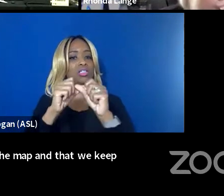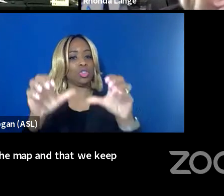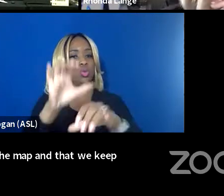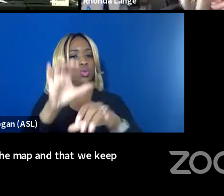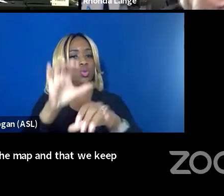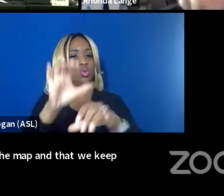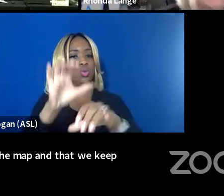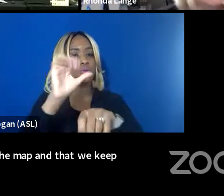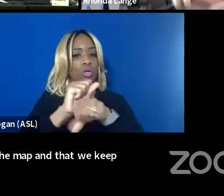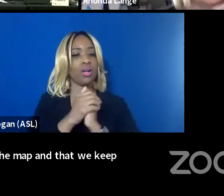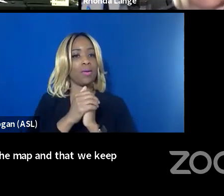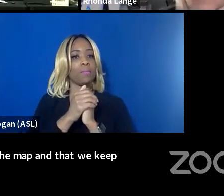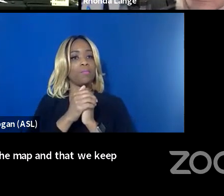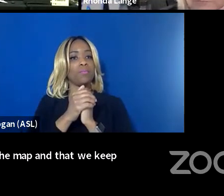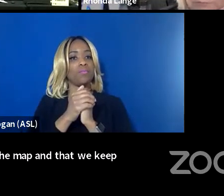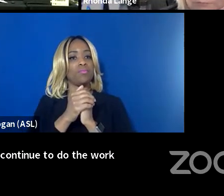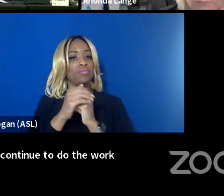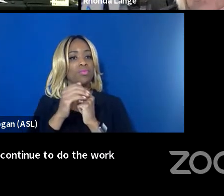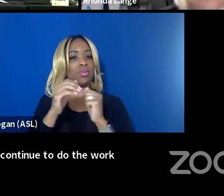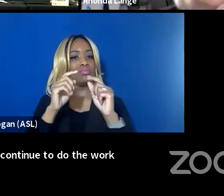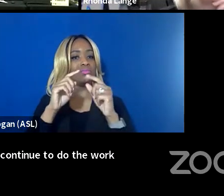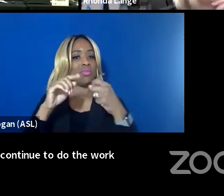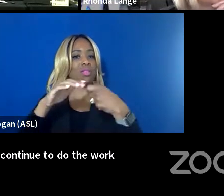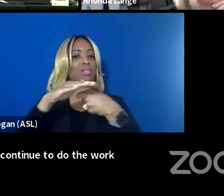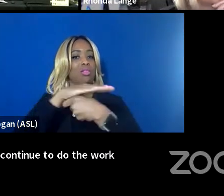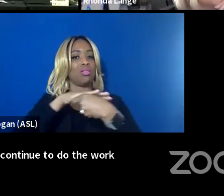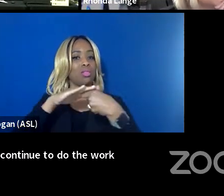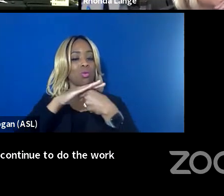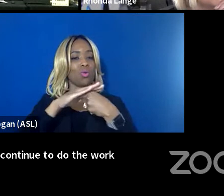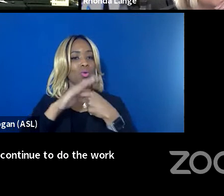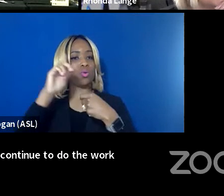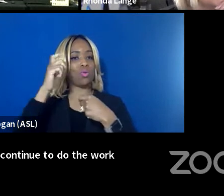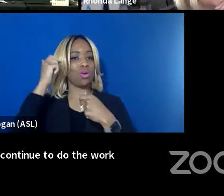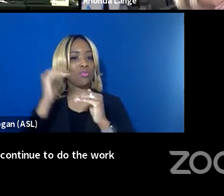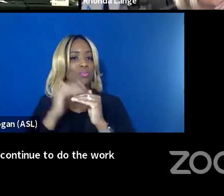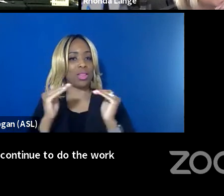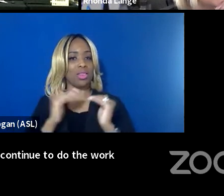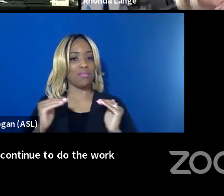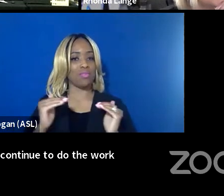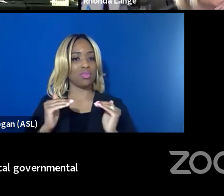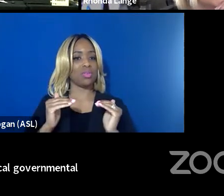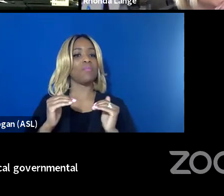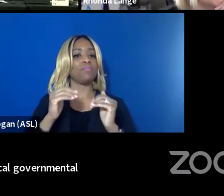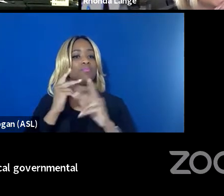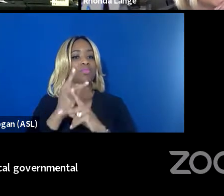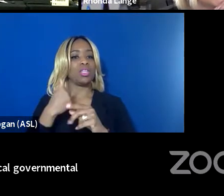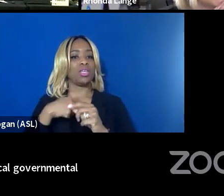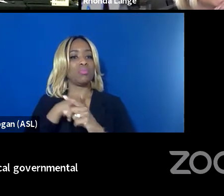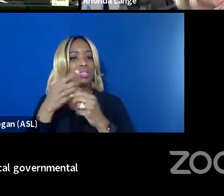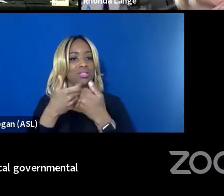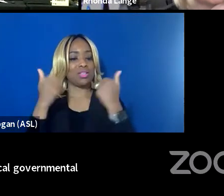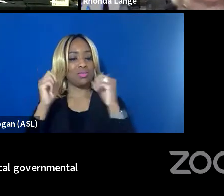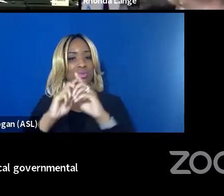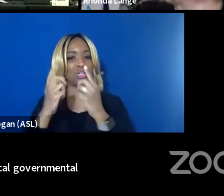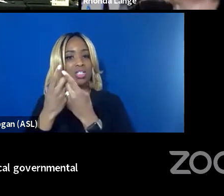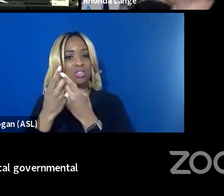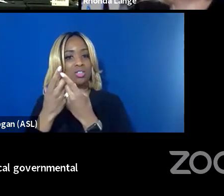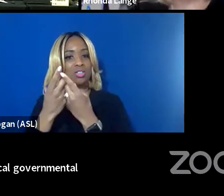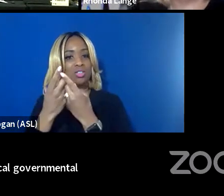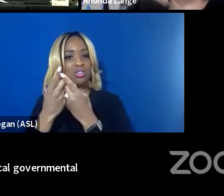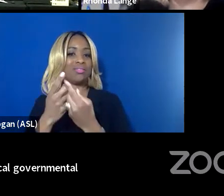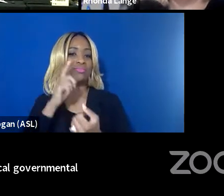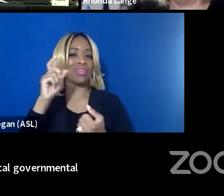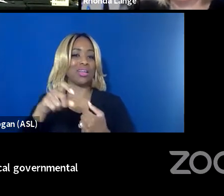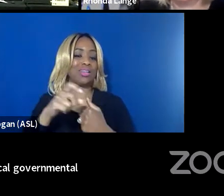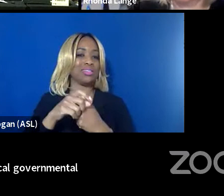doing on so many local government levels, and keeping us in separate districts isn't